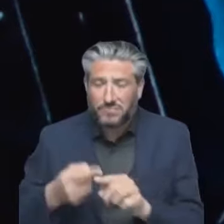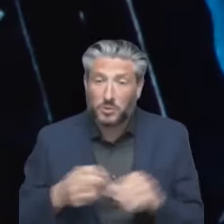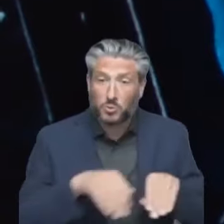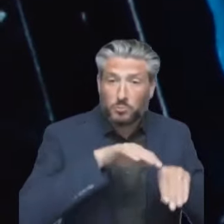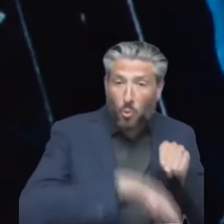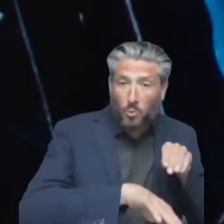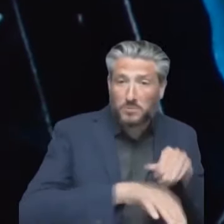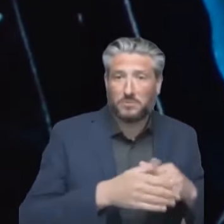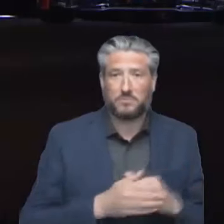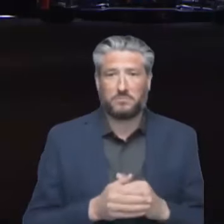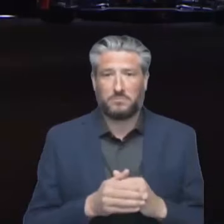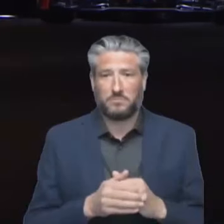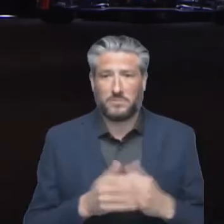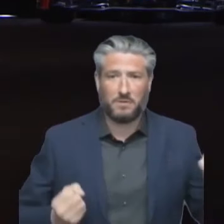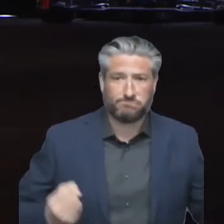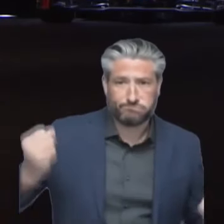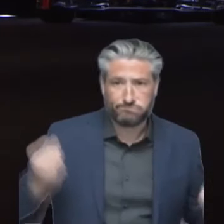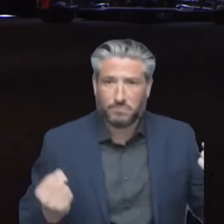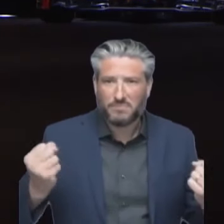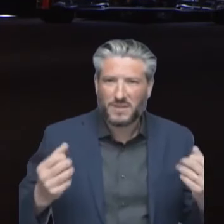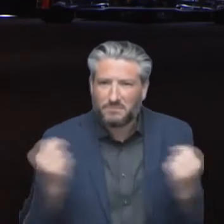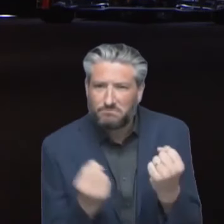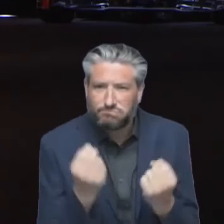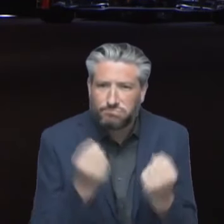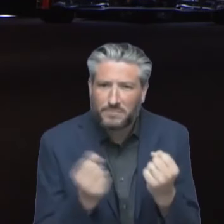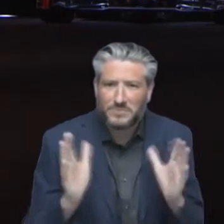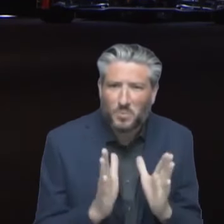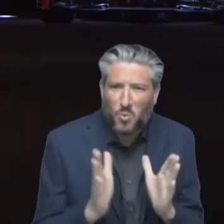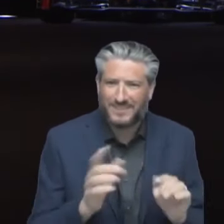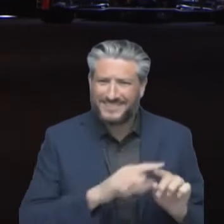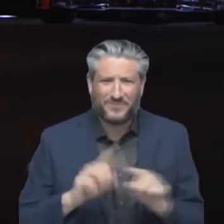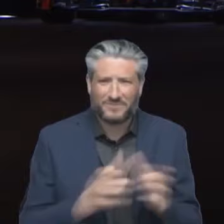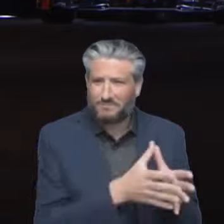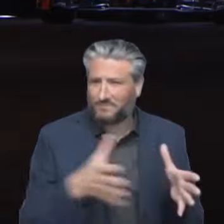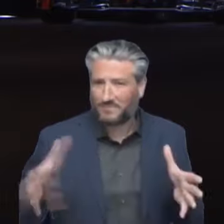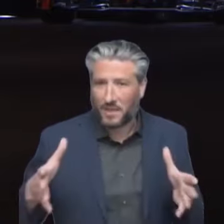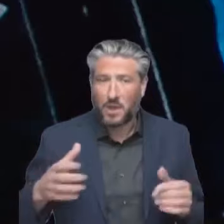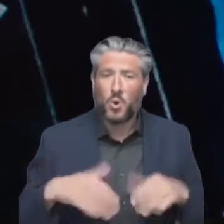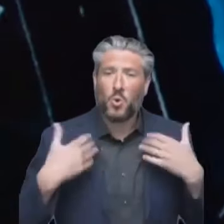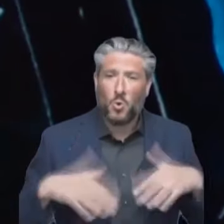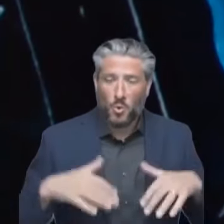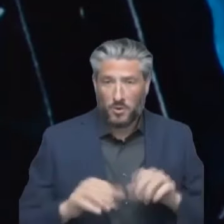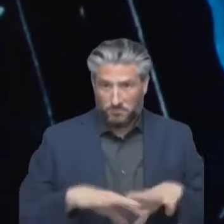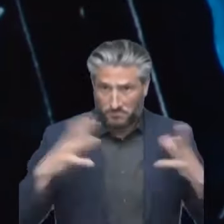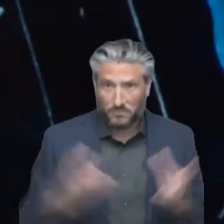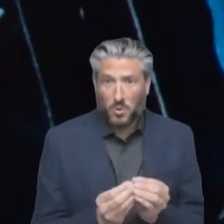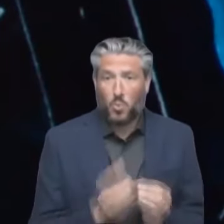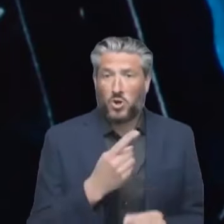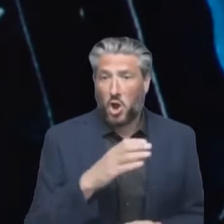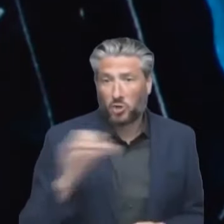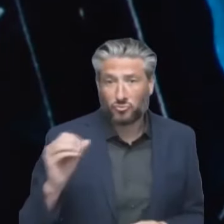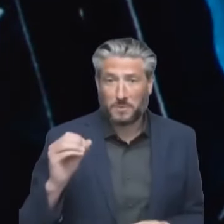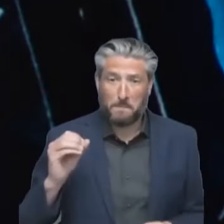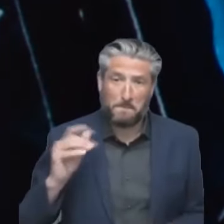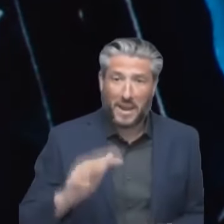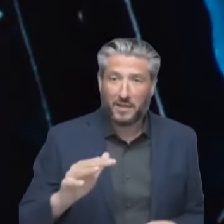turnover covered by the Alliance's joint purchases is already over 100 billion euros. These simple facts show both